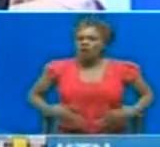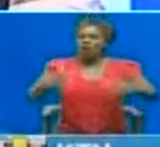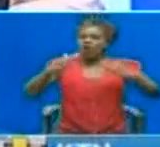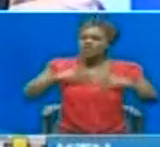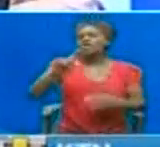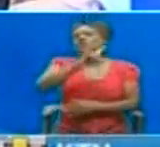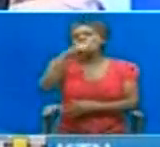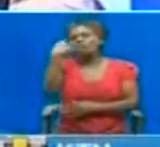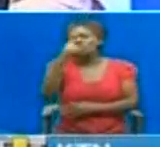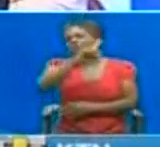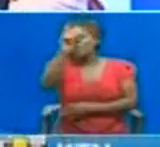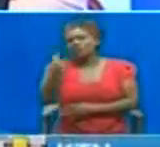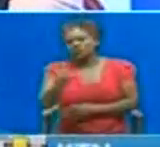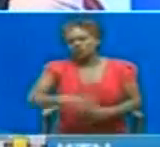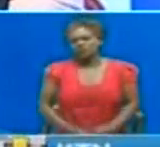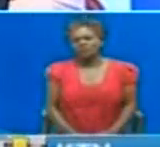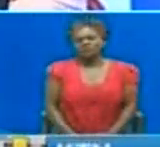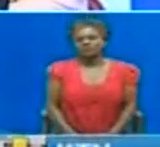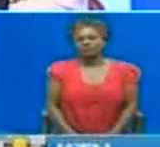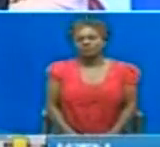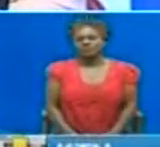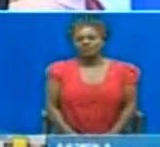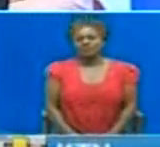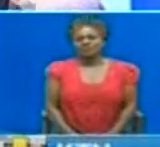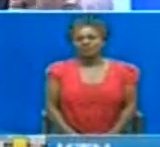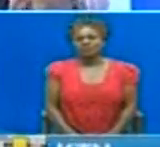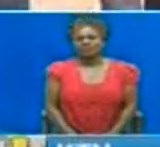it really? Mercy Kandie explores.